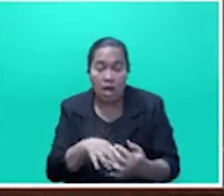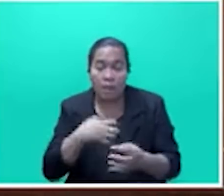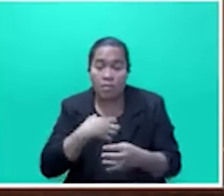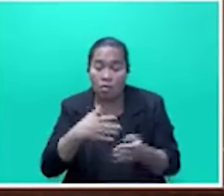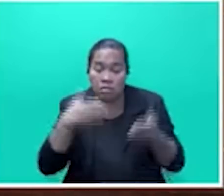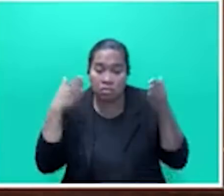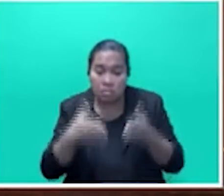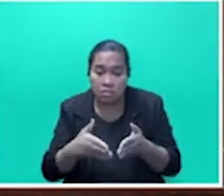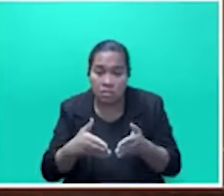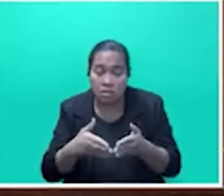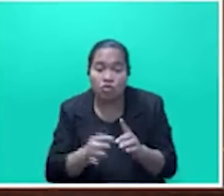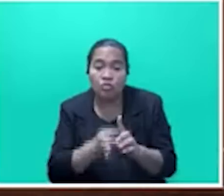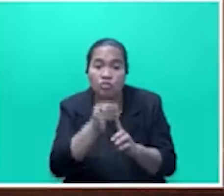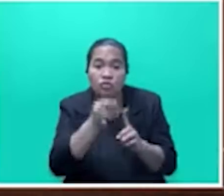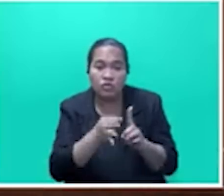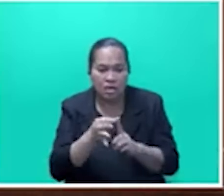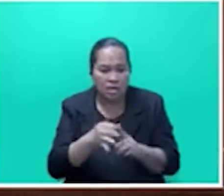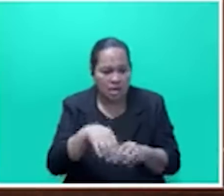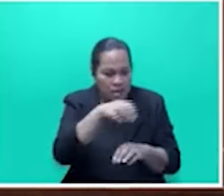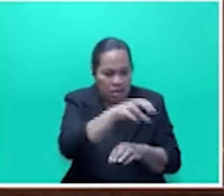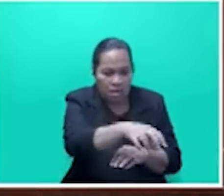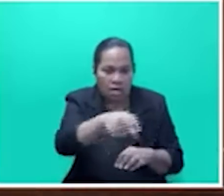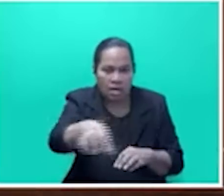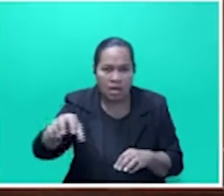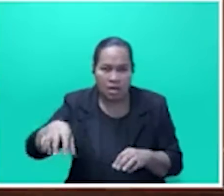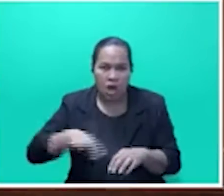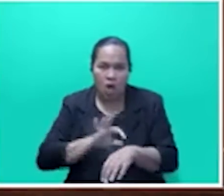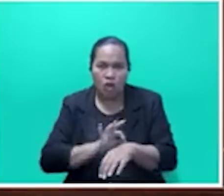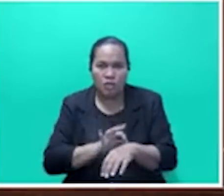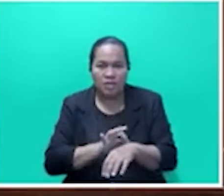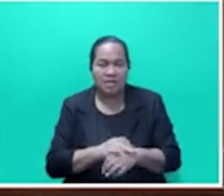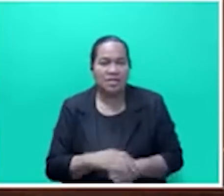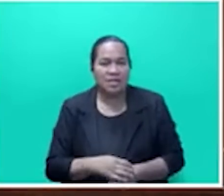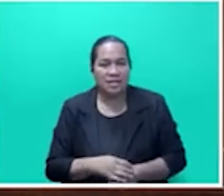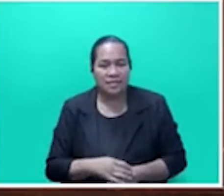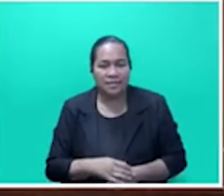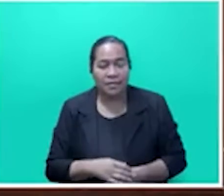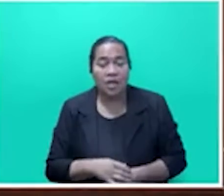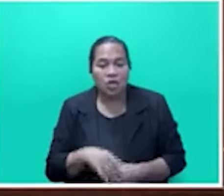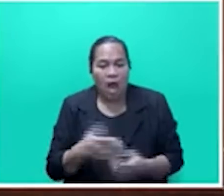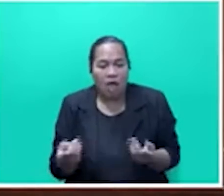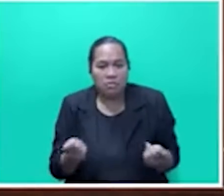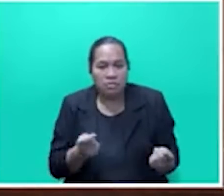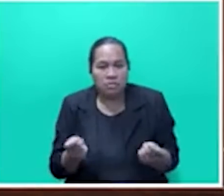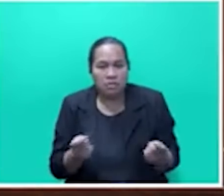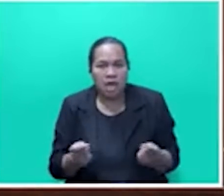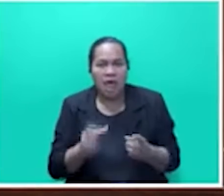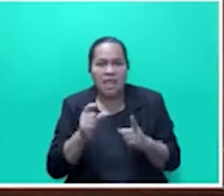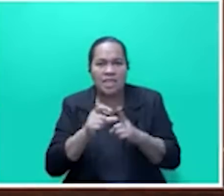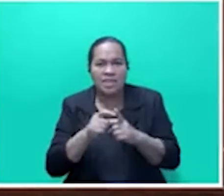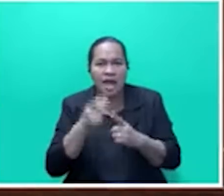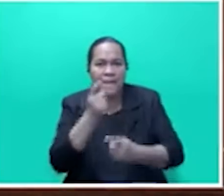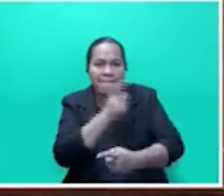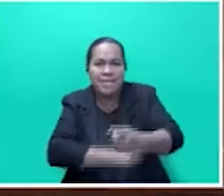on improving services at divisional and sub-divisional hospitals. Effectively managing the diabetes crisis is